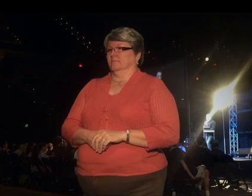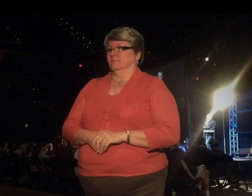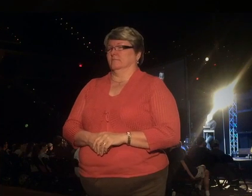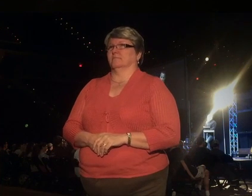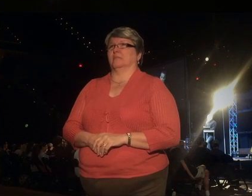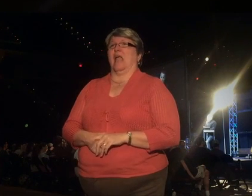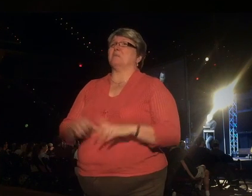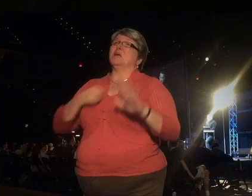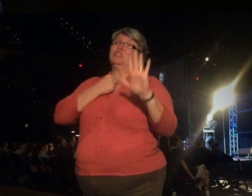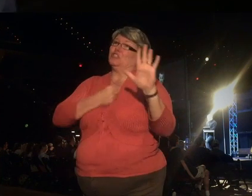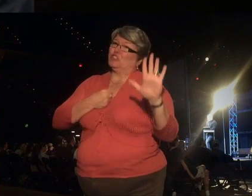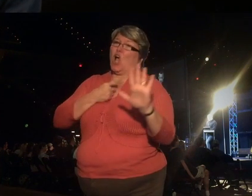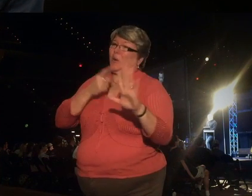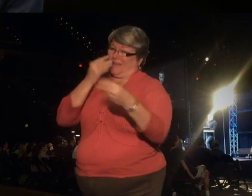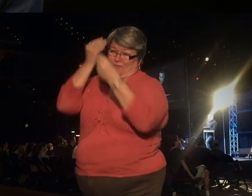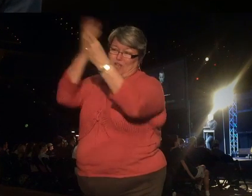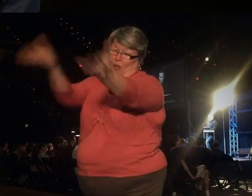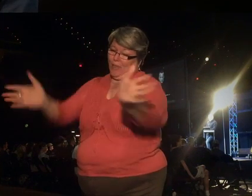I'm sorry to have to do that to you,